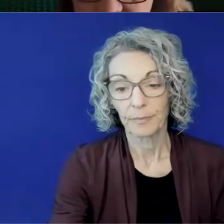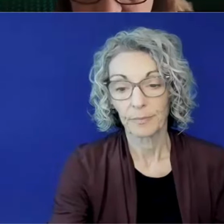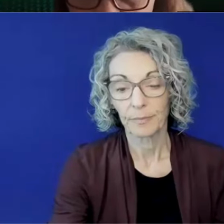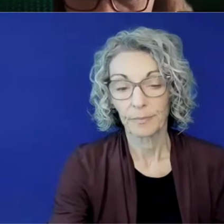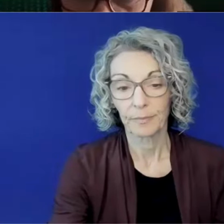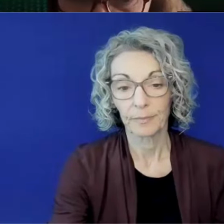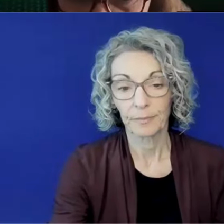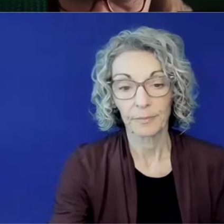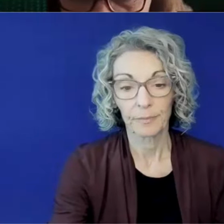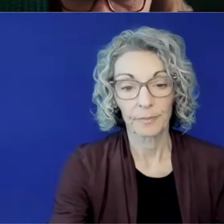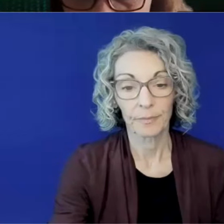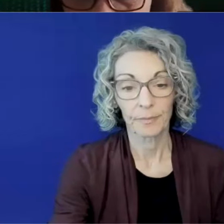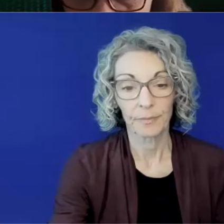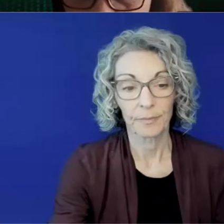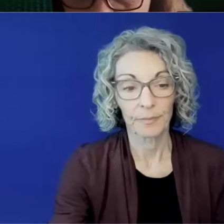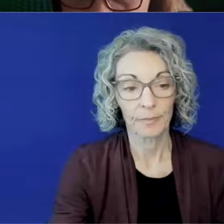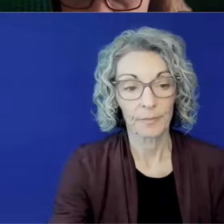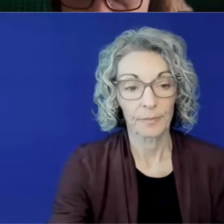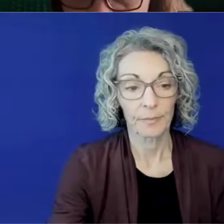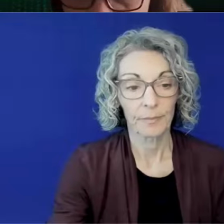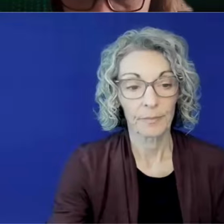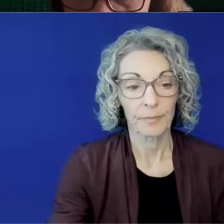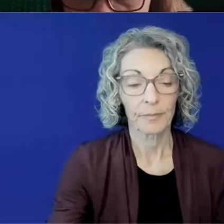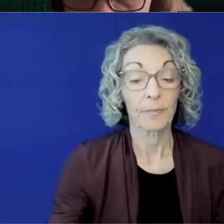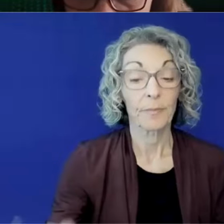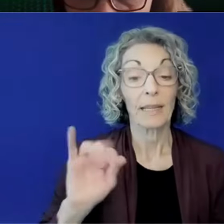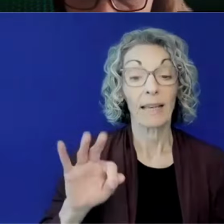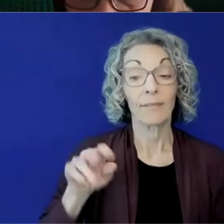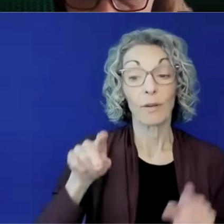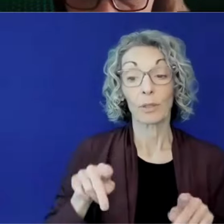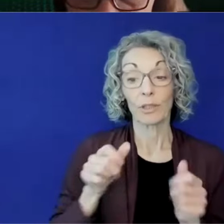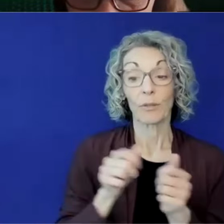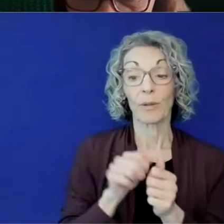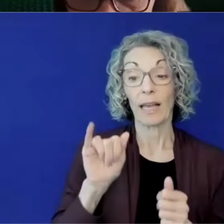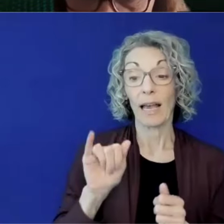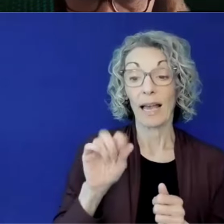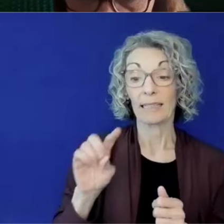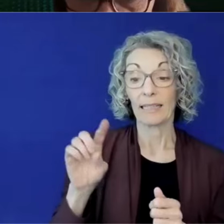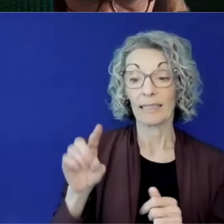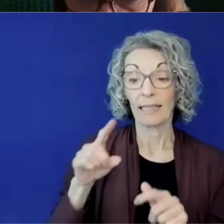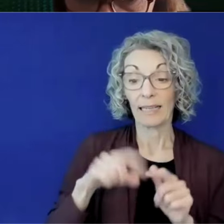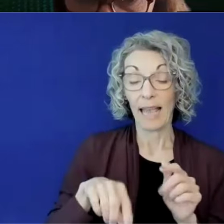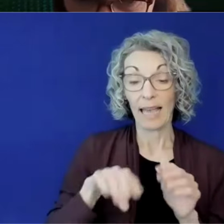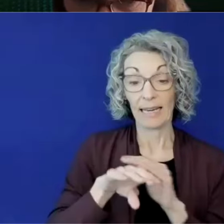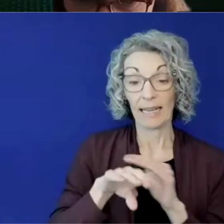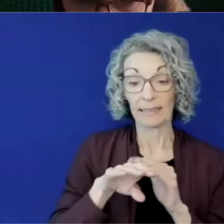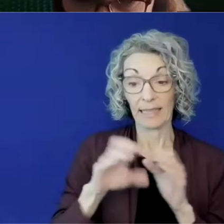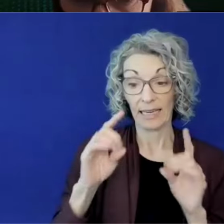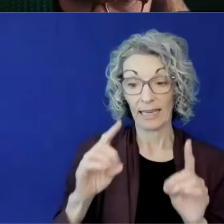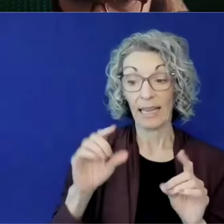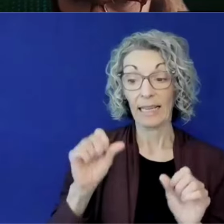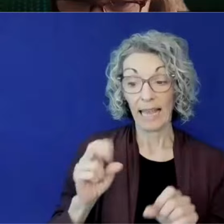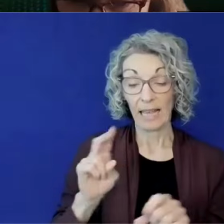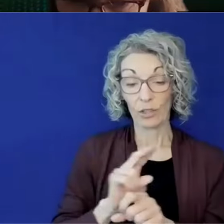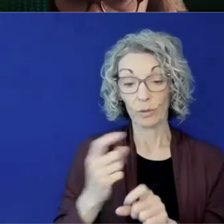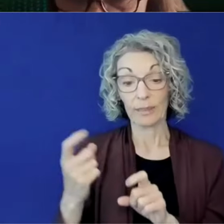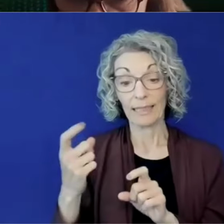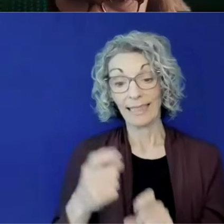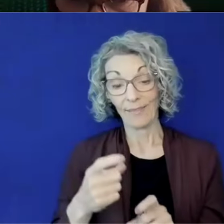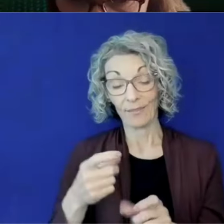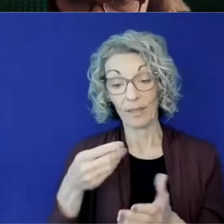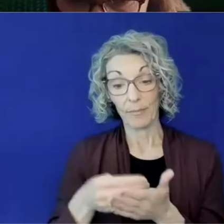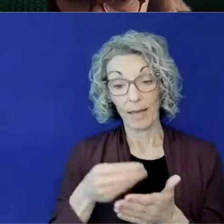Okay, so if a person with IDD can't access education, can they use gifted dollars toward private pay